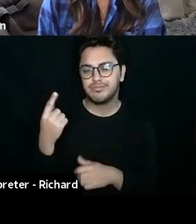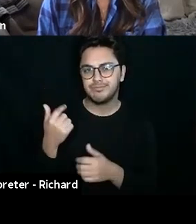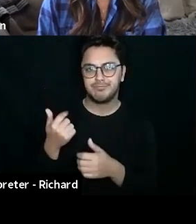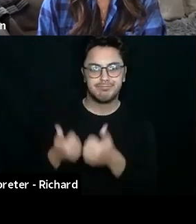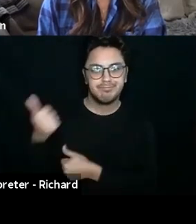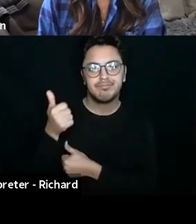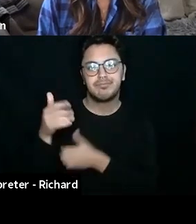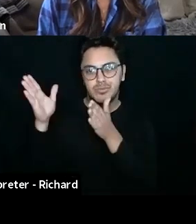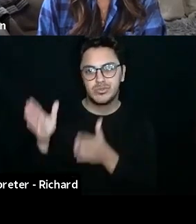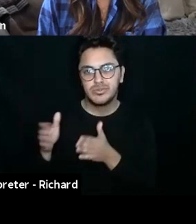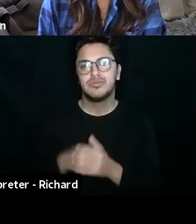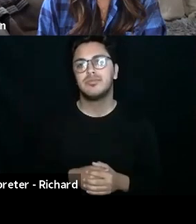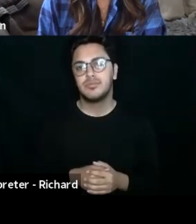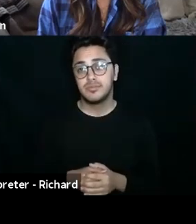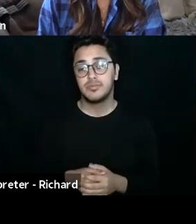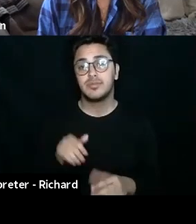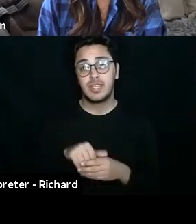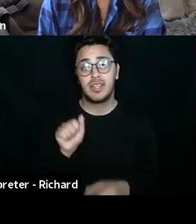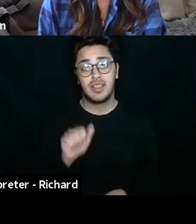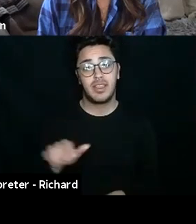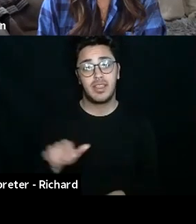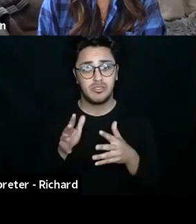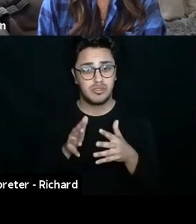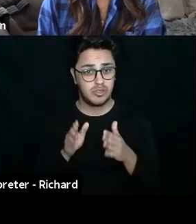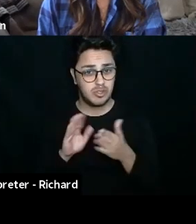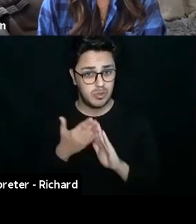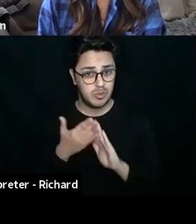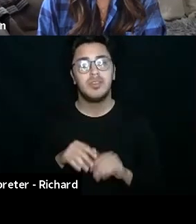the Jewish community, there have been incidents of copycats when there's a lot of,